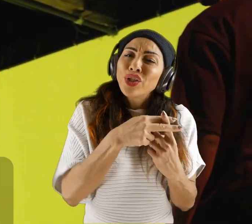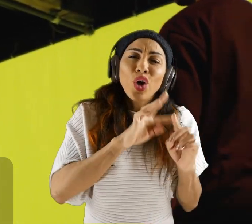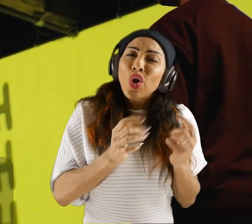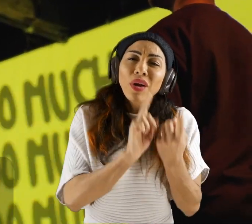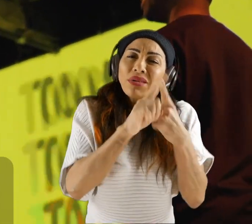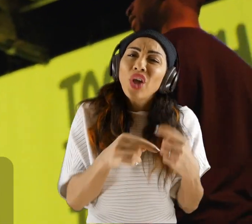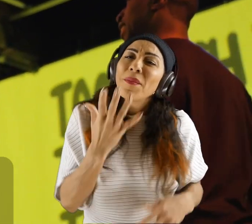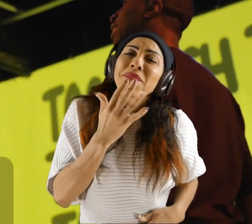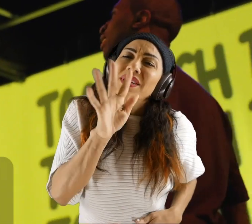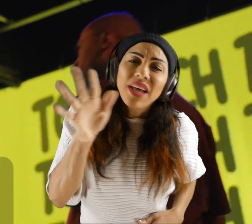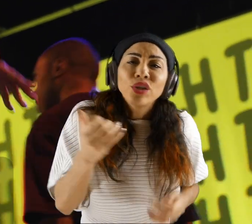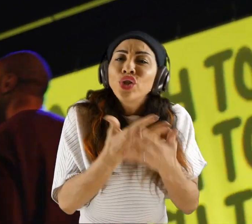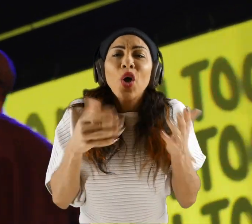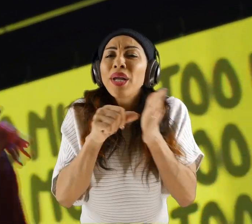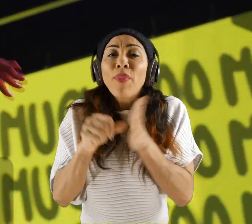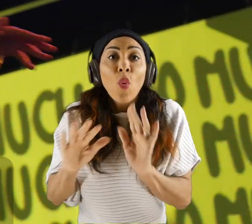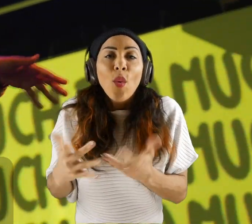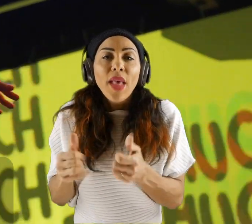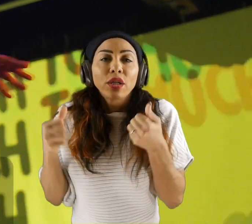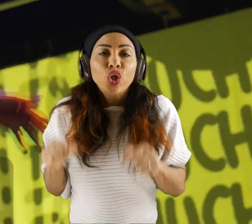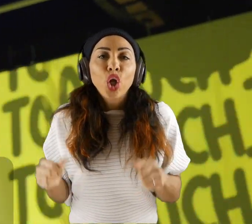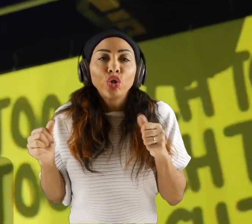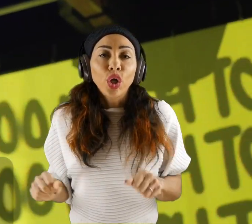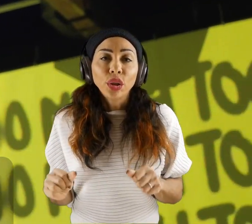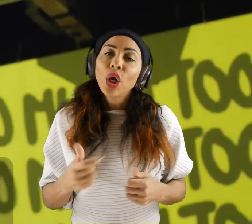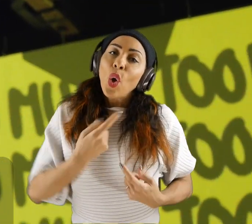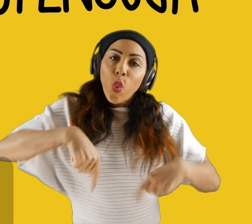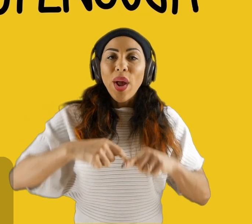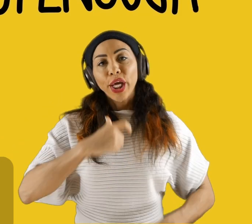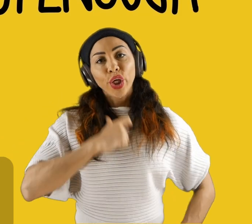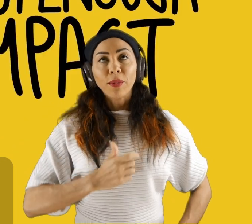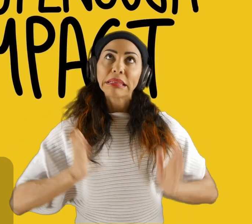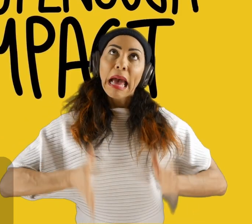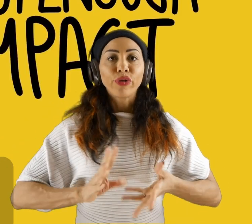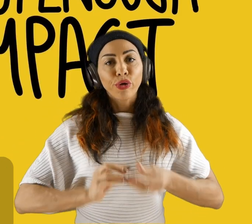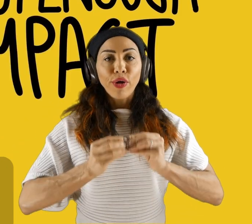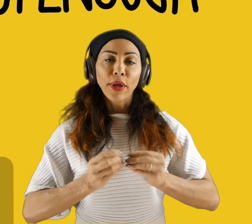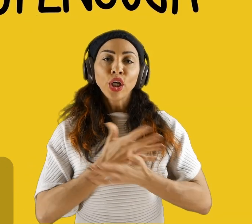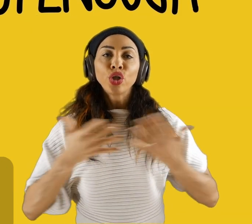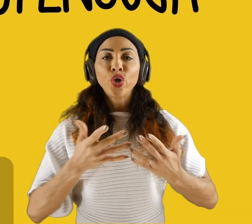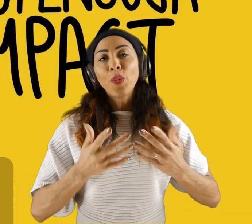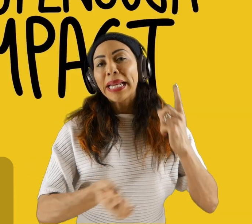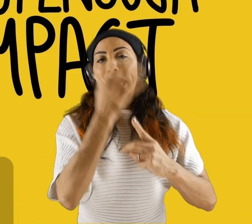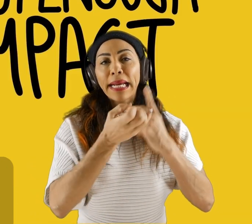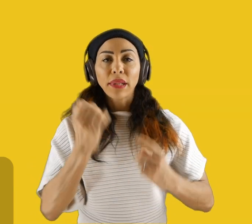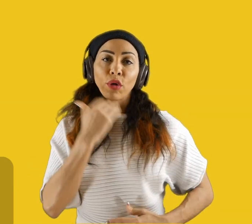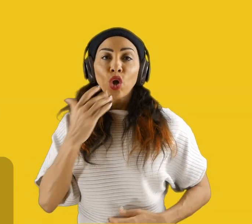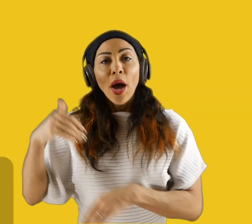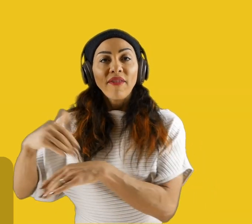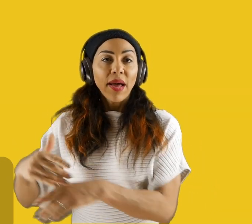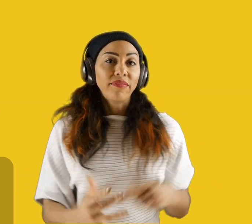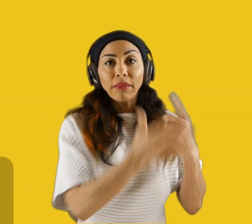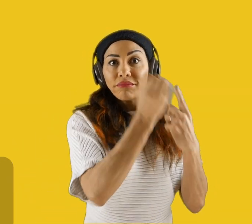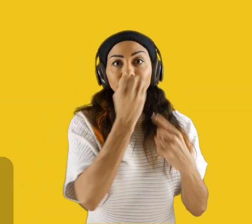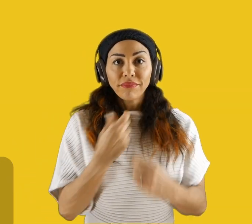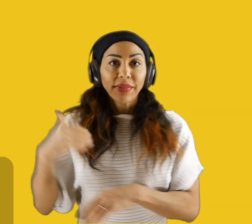Don't be mistaken. So many problems without solutions, but we're the humans, we must create them. Too many hits, not enough impact. Too many hits, not enough impact. Yeah, it's all